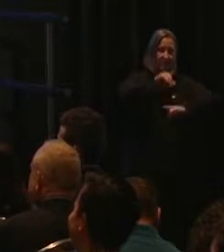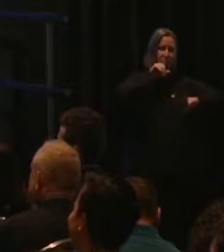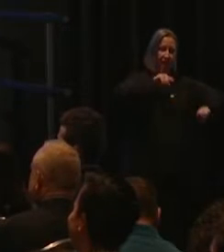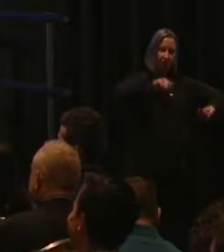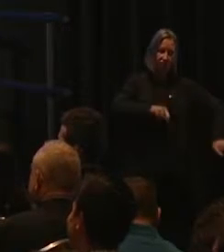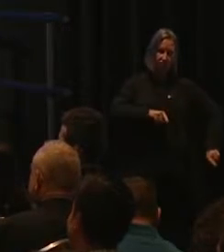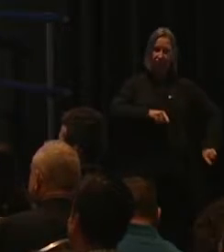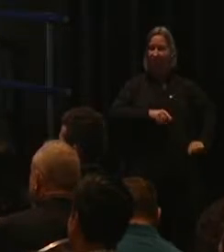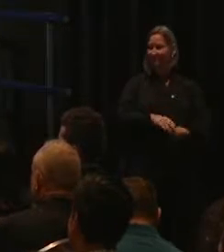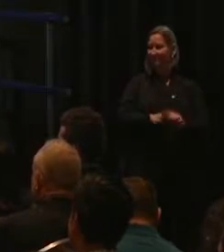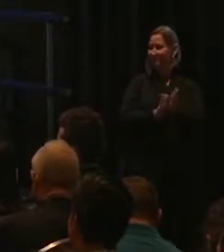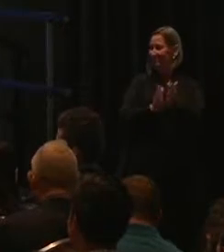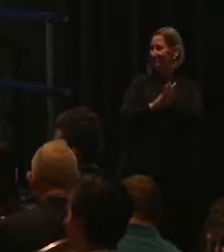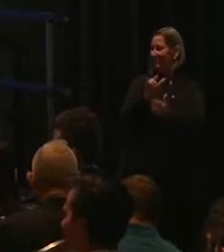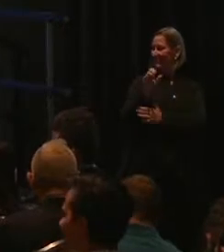ladies and gentlemen.